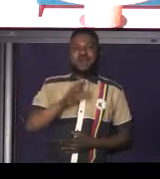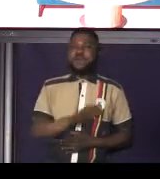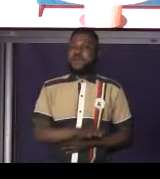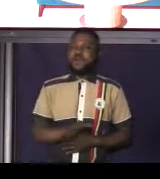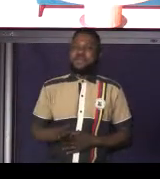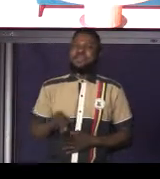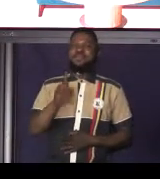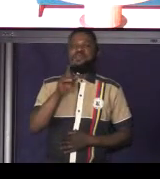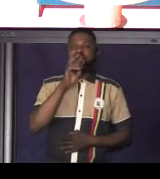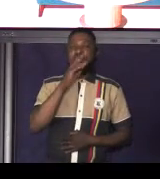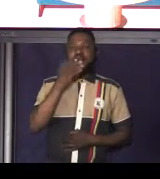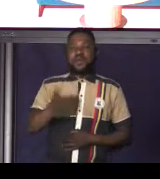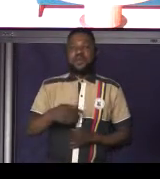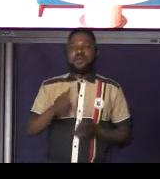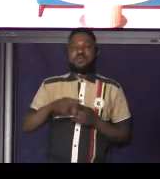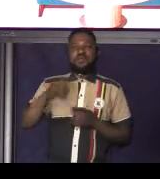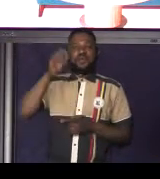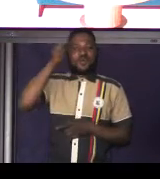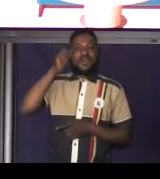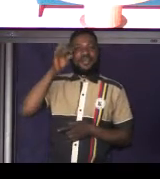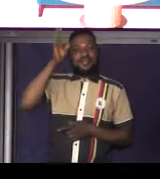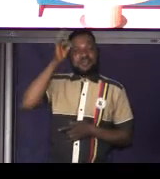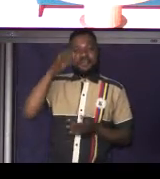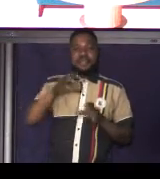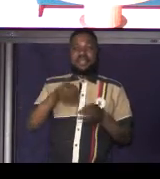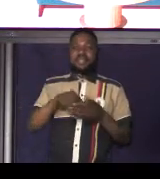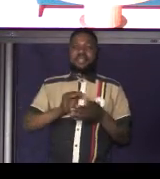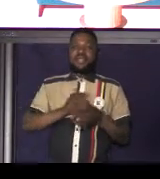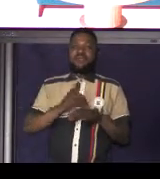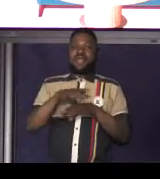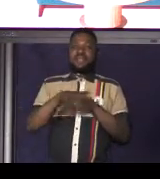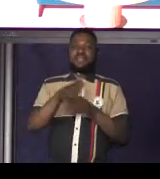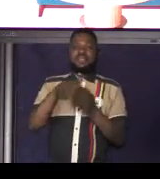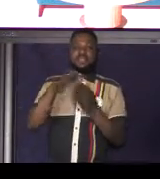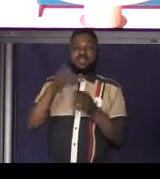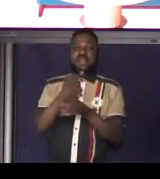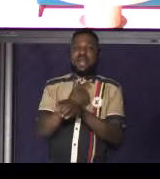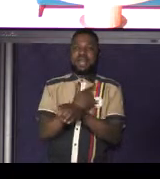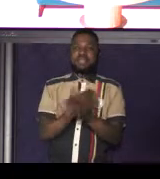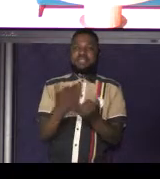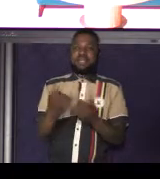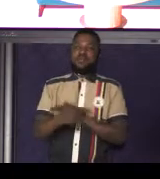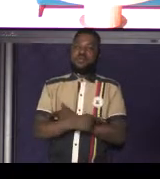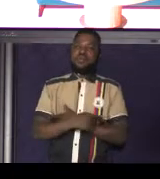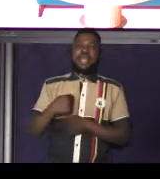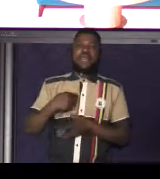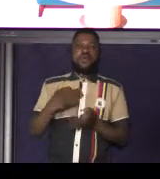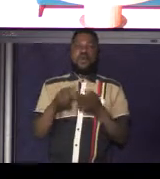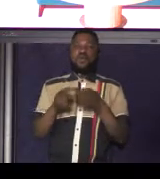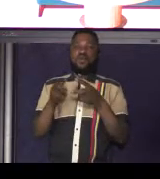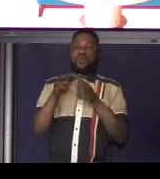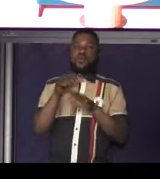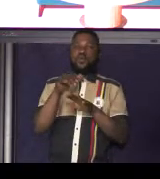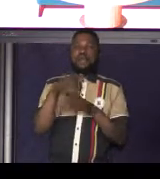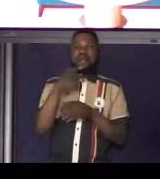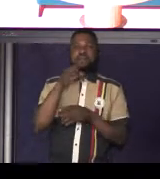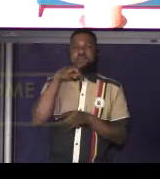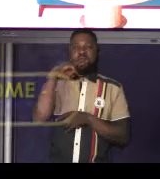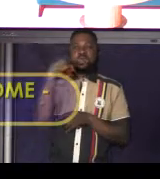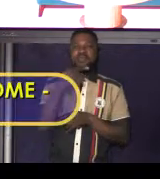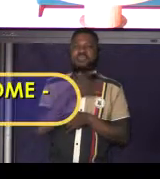Hello, pupils. You're welcome to Auntie Fumi's class. In our English Studies lesson today, we will look